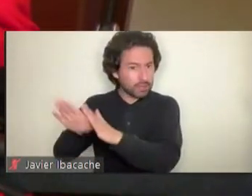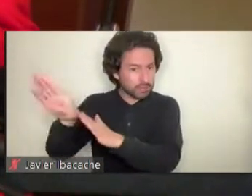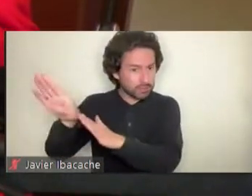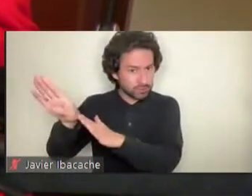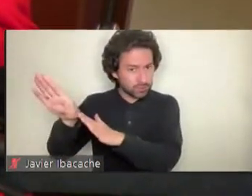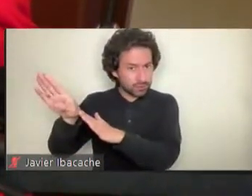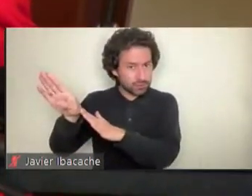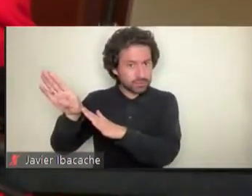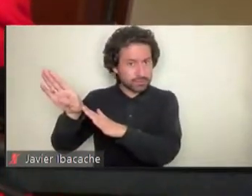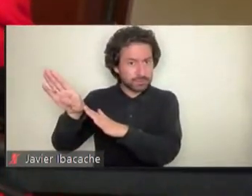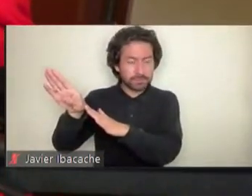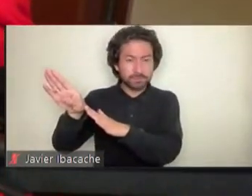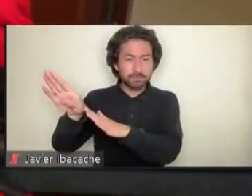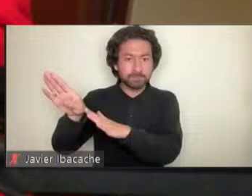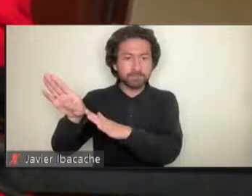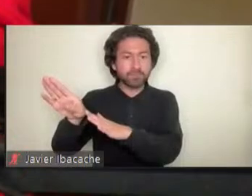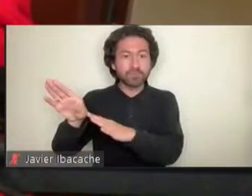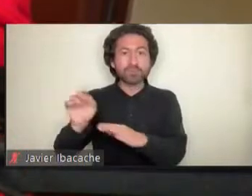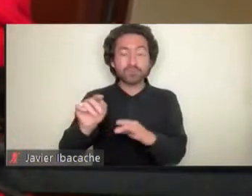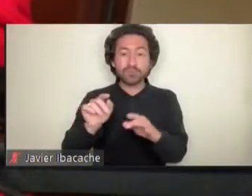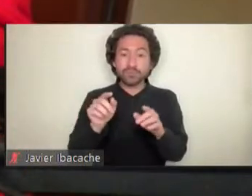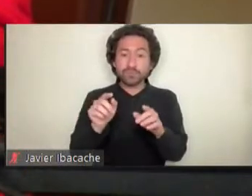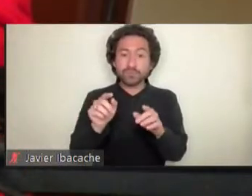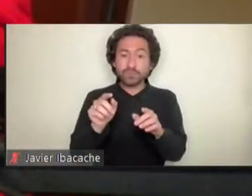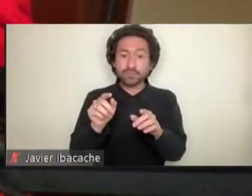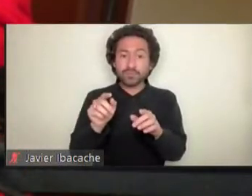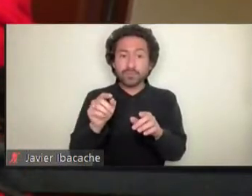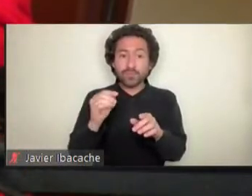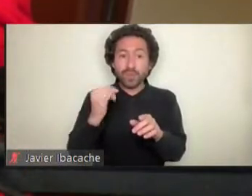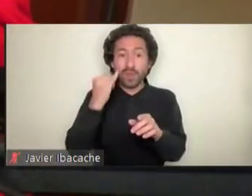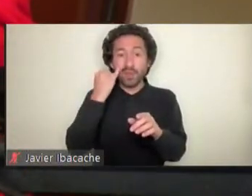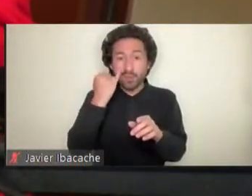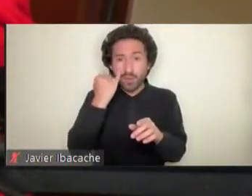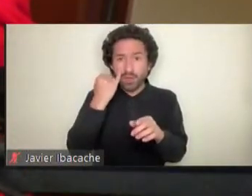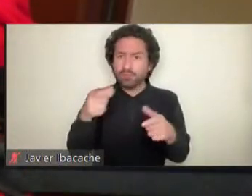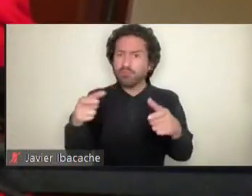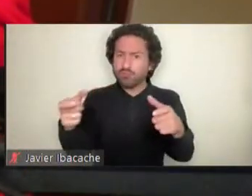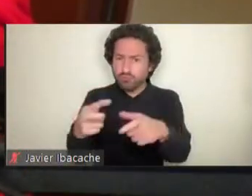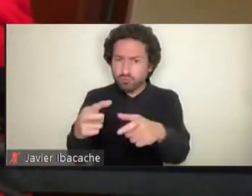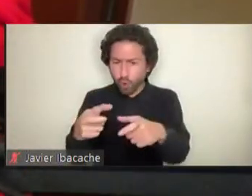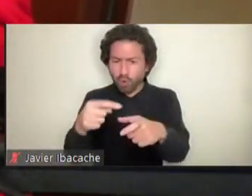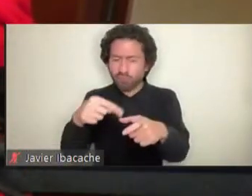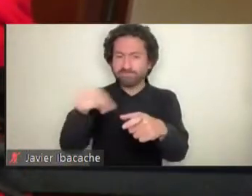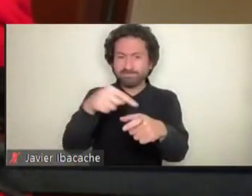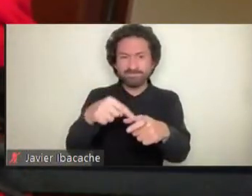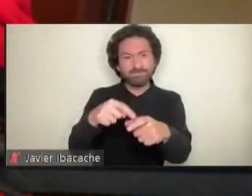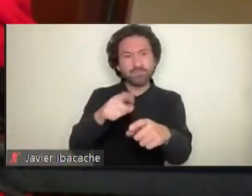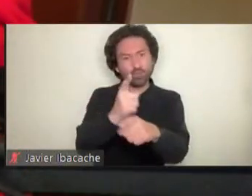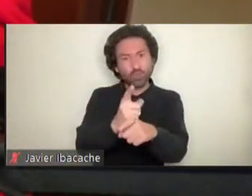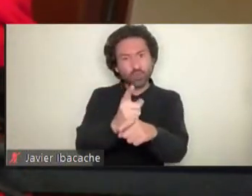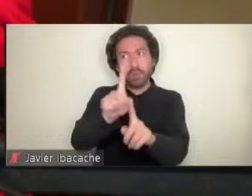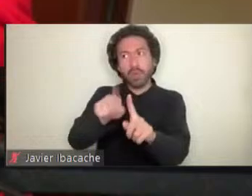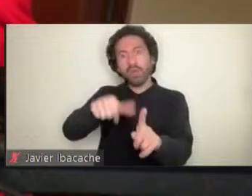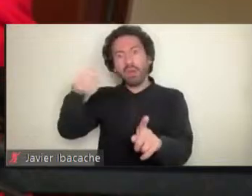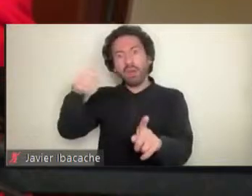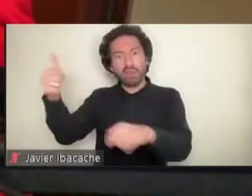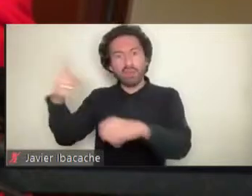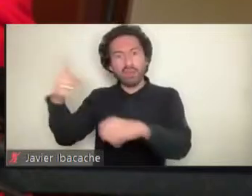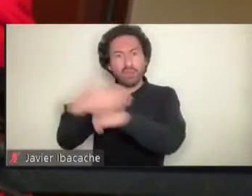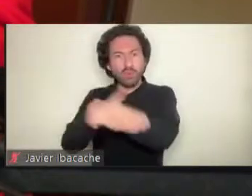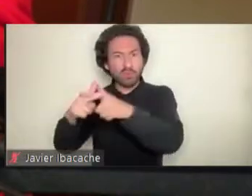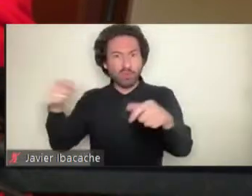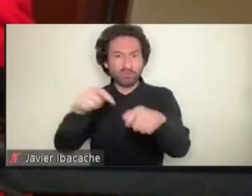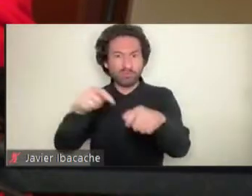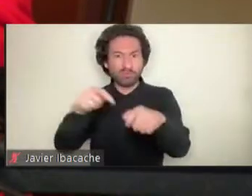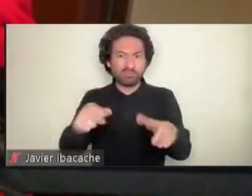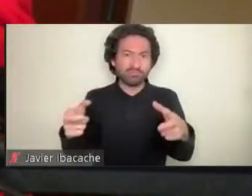R&D, even though a very small amount when compared to other countries. Some of the projects that we have started, a CMOS